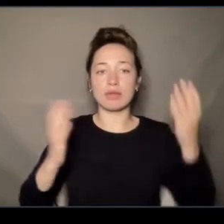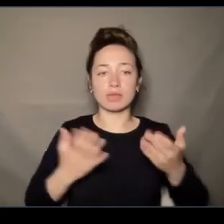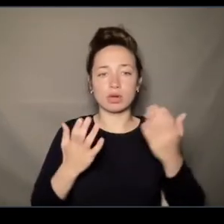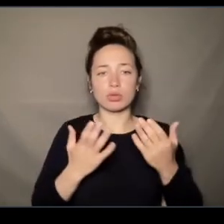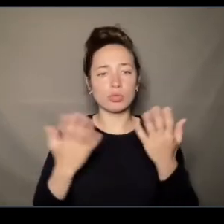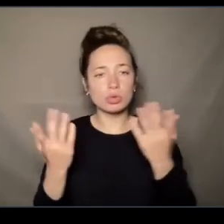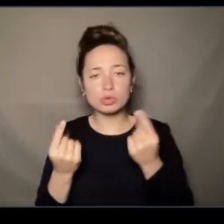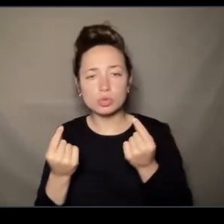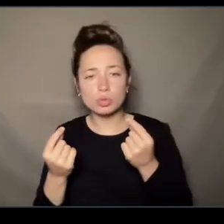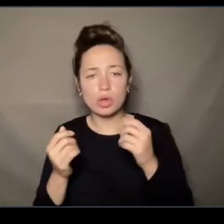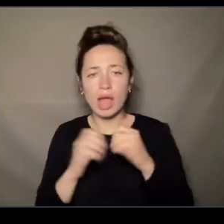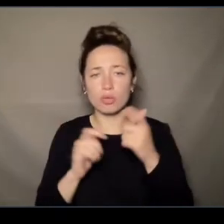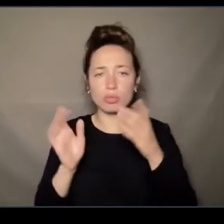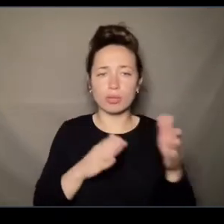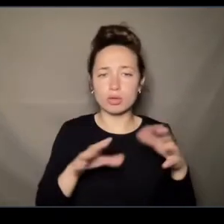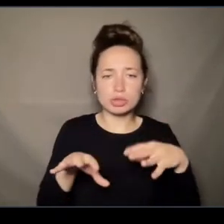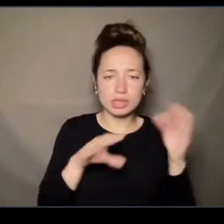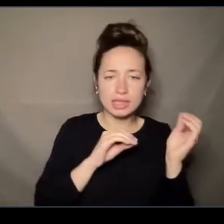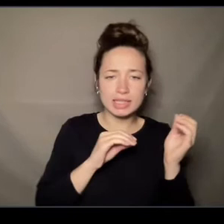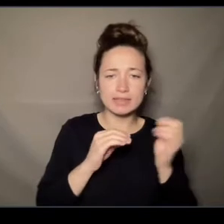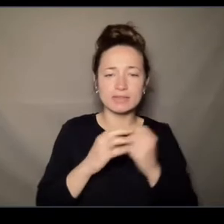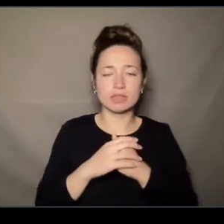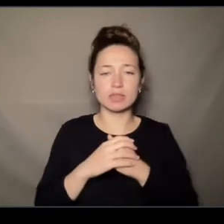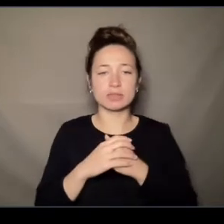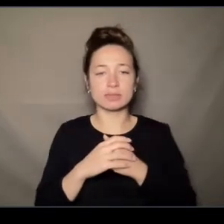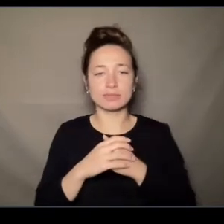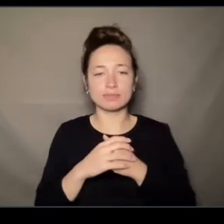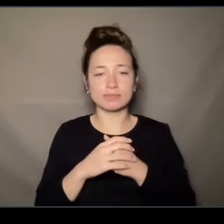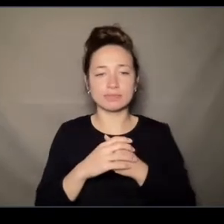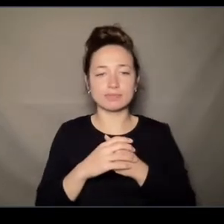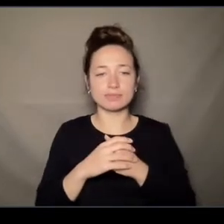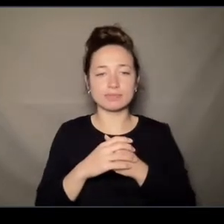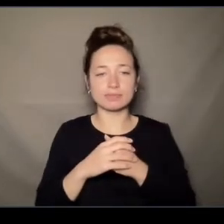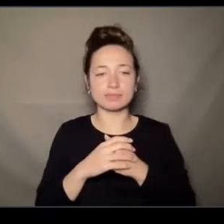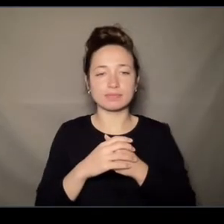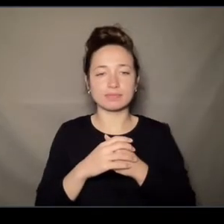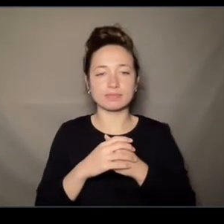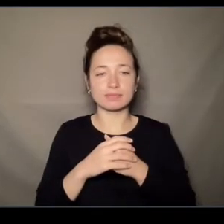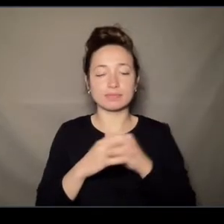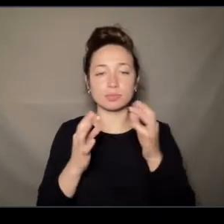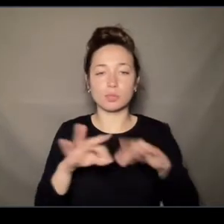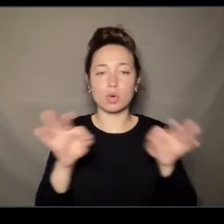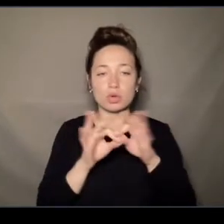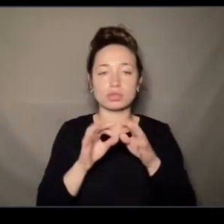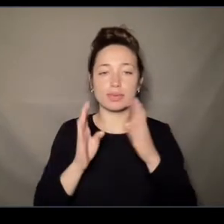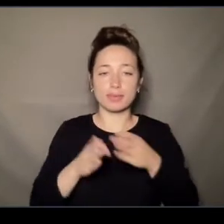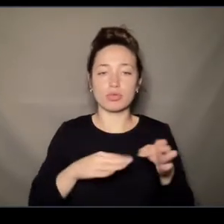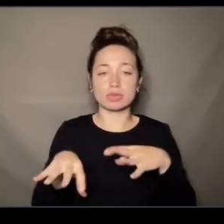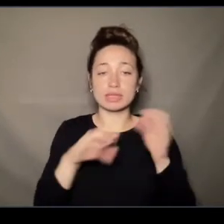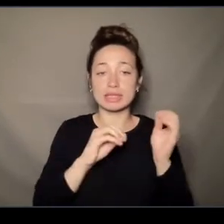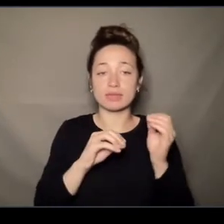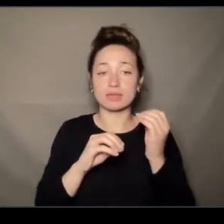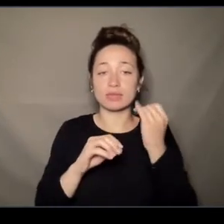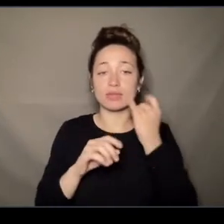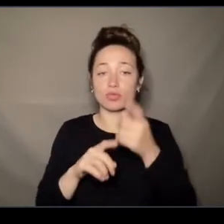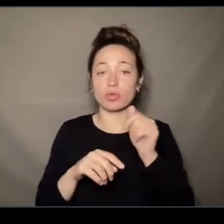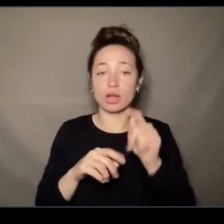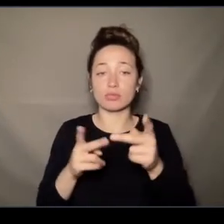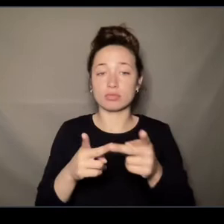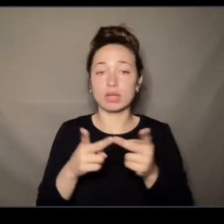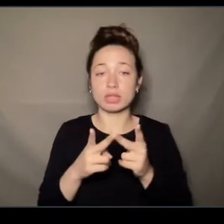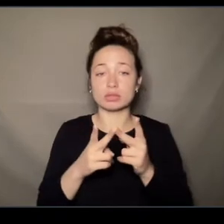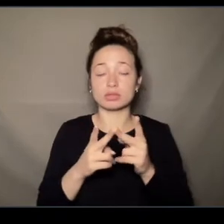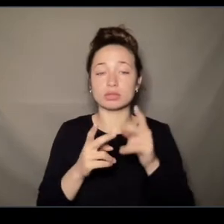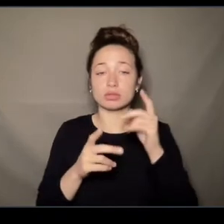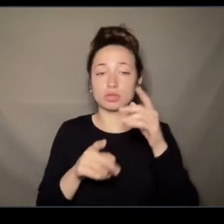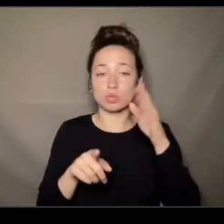here, what do you do? And how do you prepare to leave? It's important to be prepared to leave. If you are